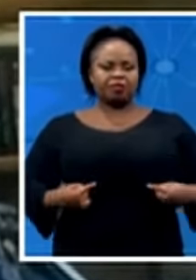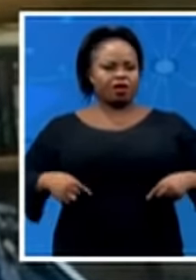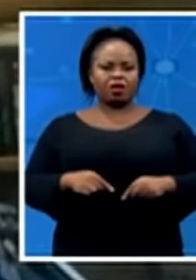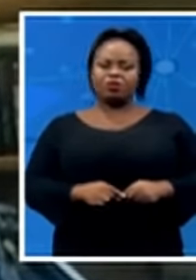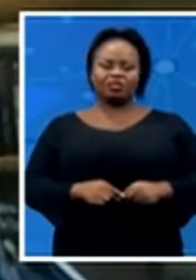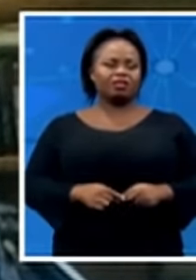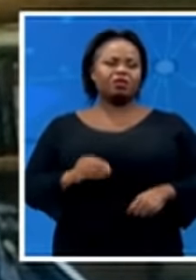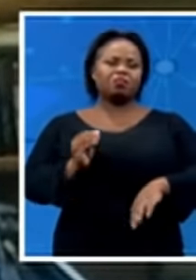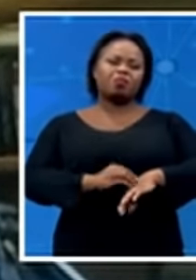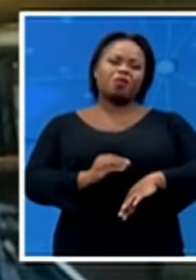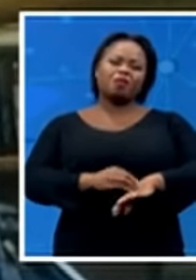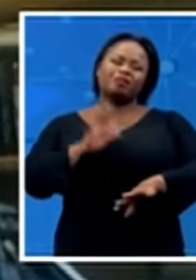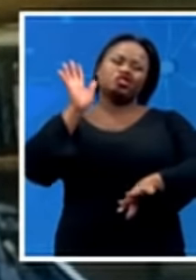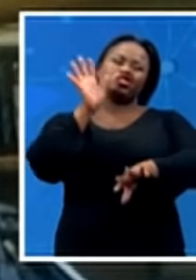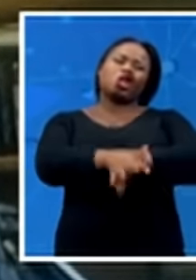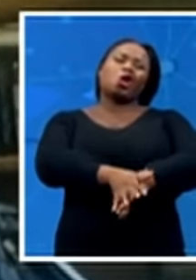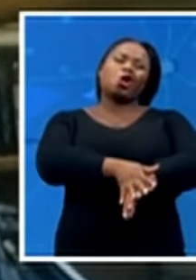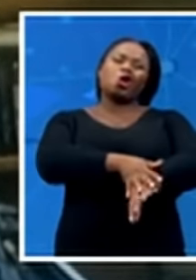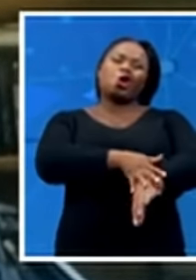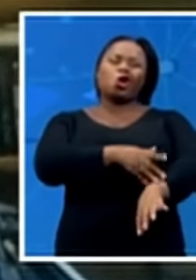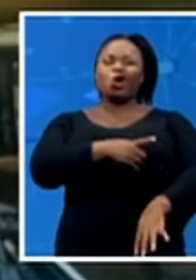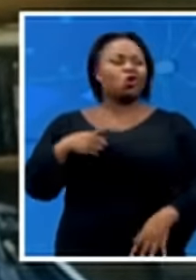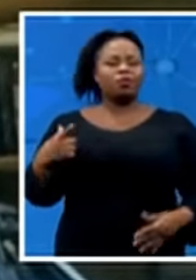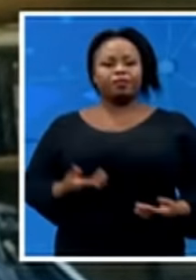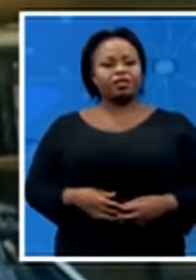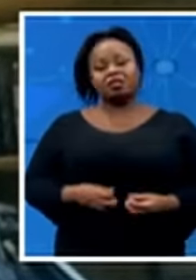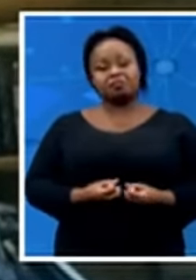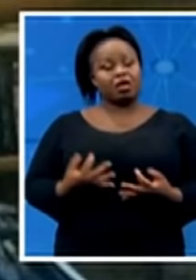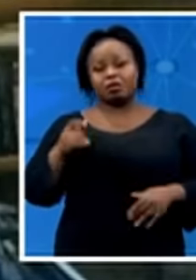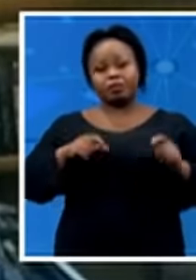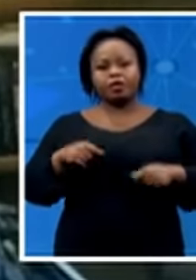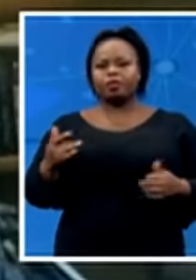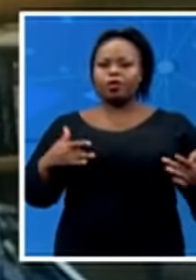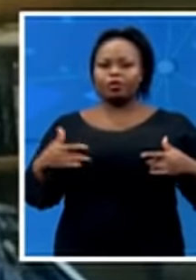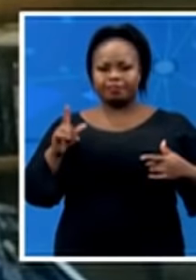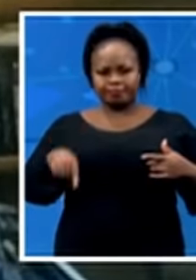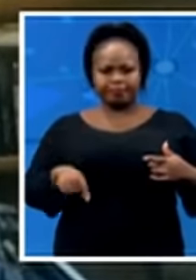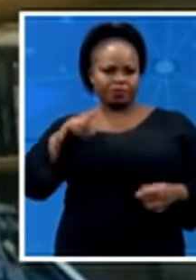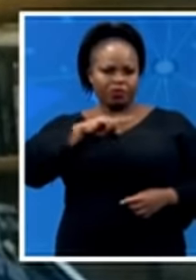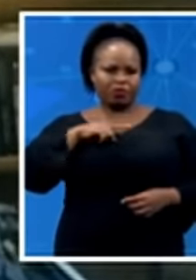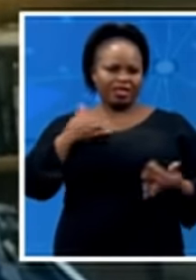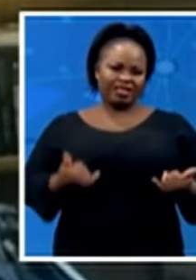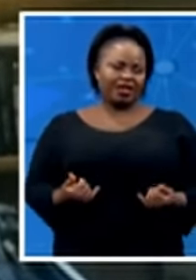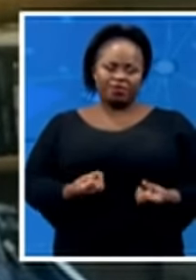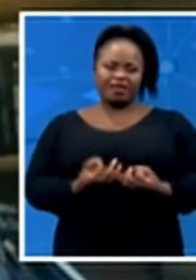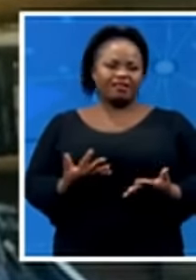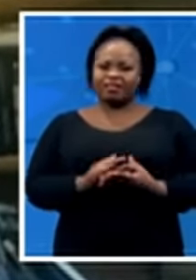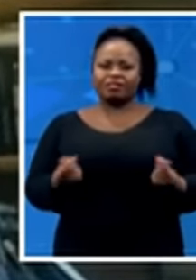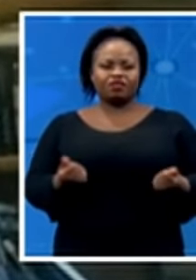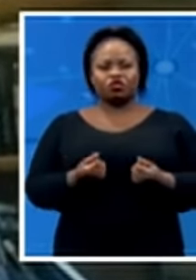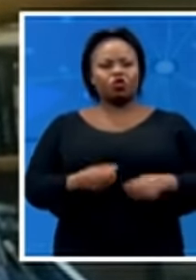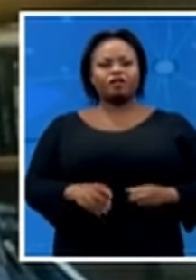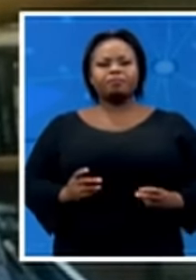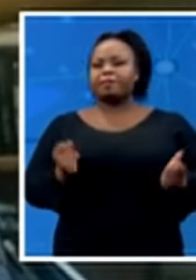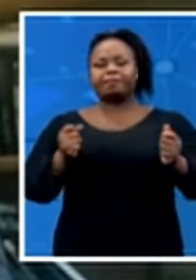have remarked on it, and I think we ought to be concerned about that, and I think we ought to be looking at ways in which judgments could be quicker. But I certainly